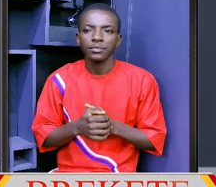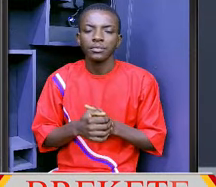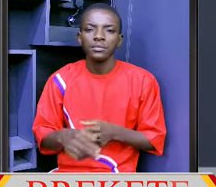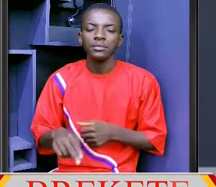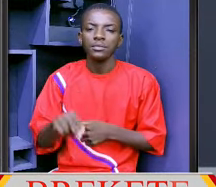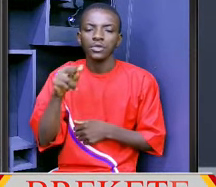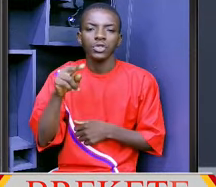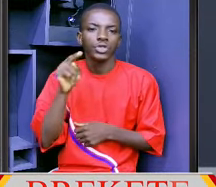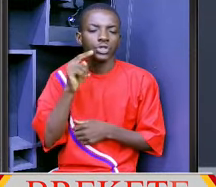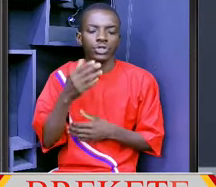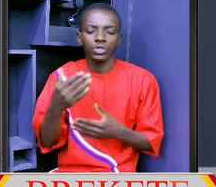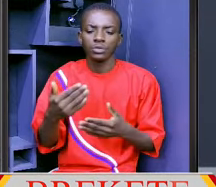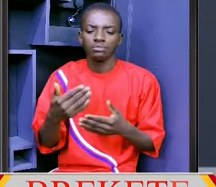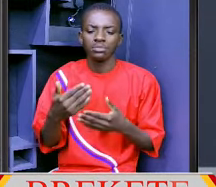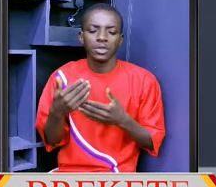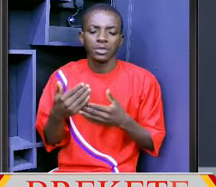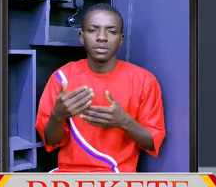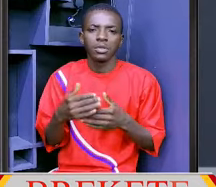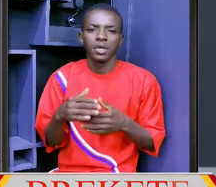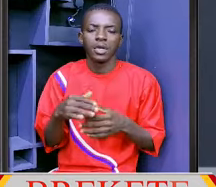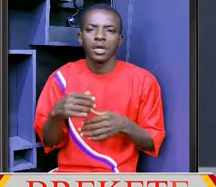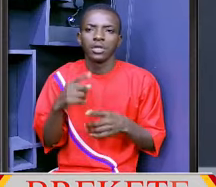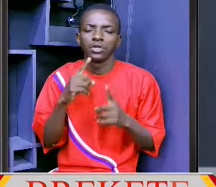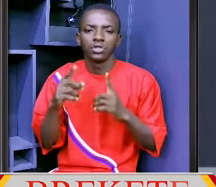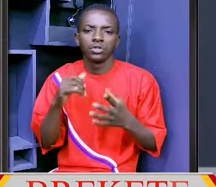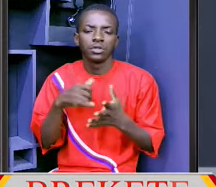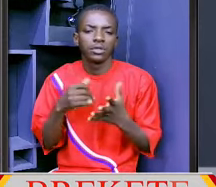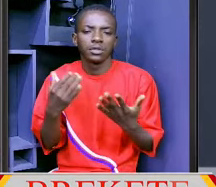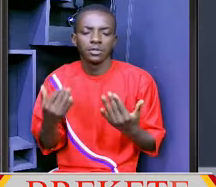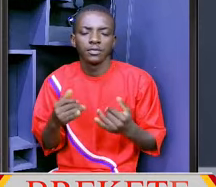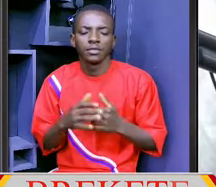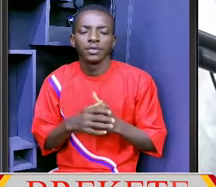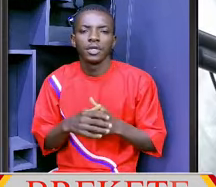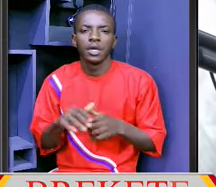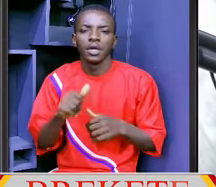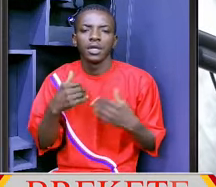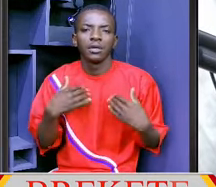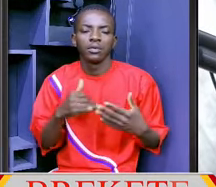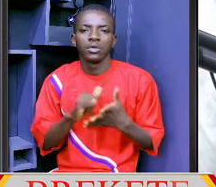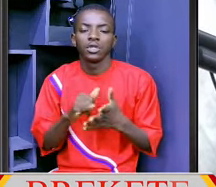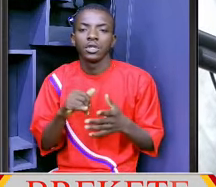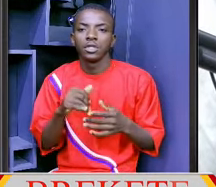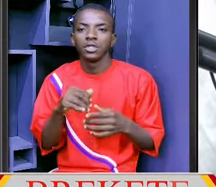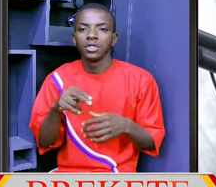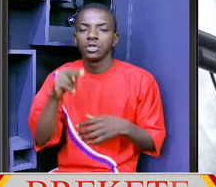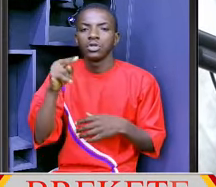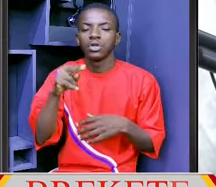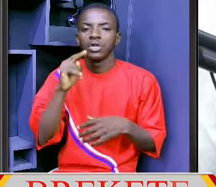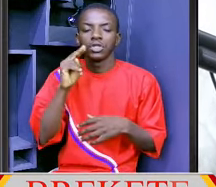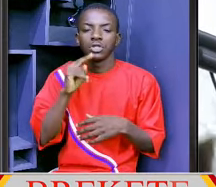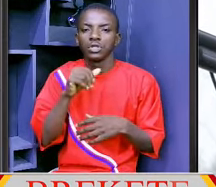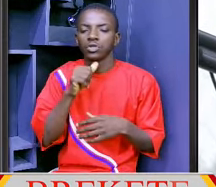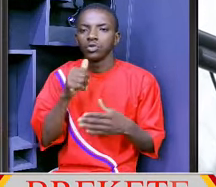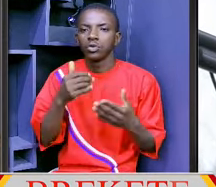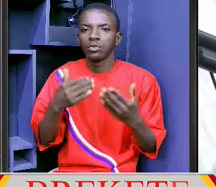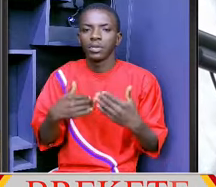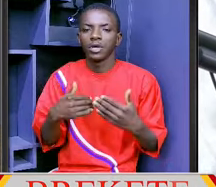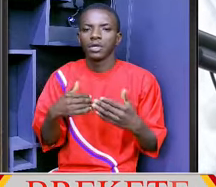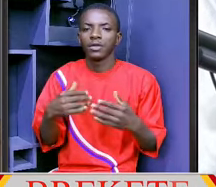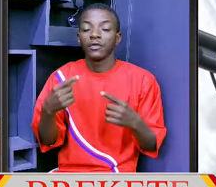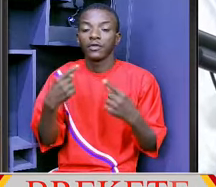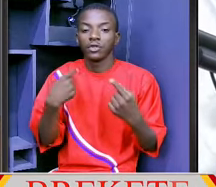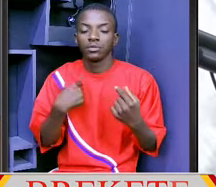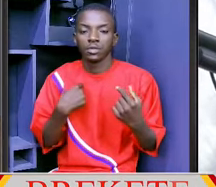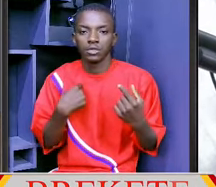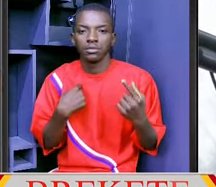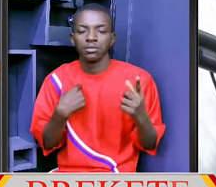Northern Nigeria is backward. And I dey talk am. Anybody who talks in Northern Nigeria no day backward, make it face